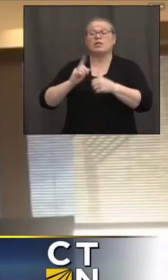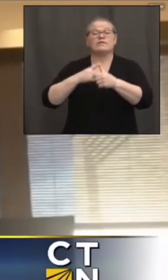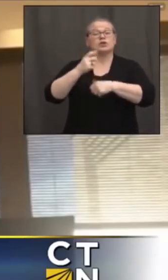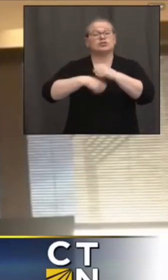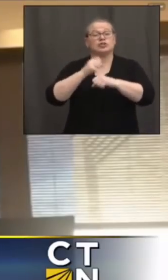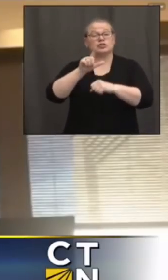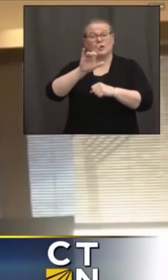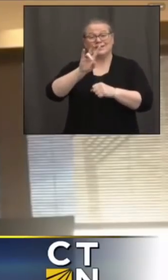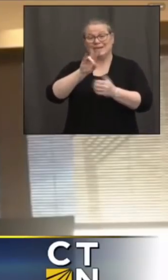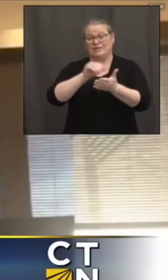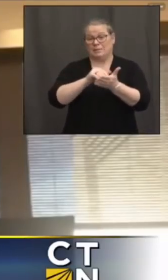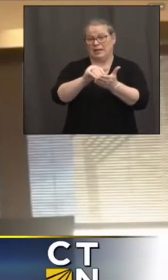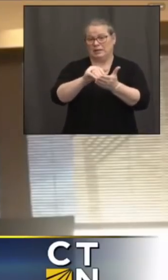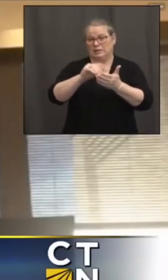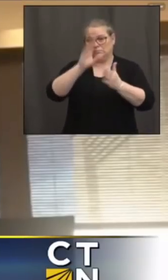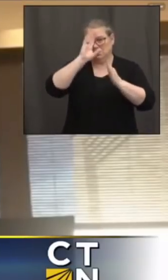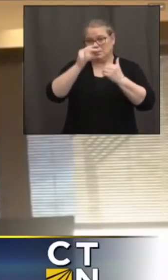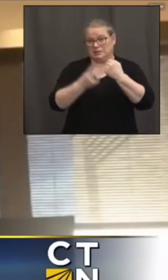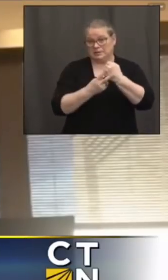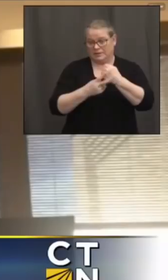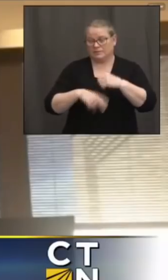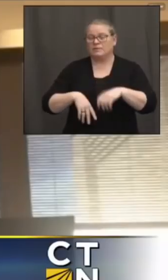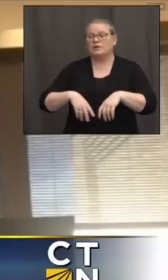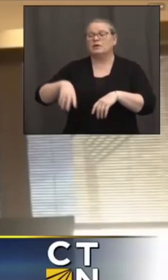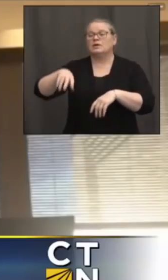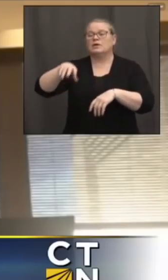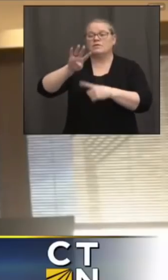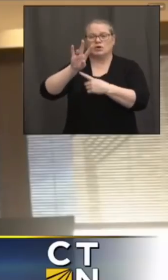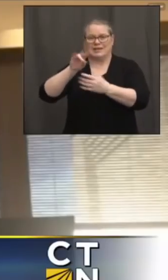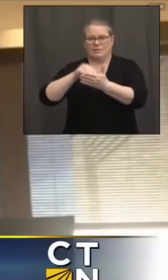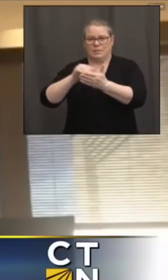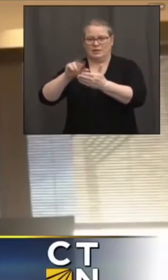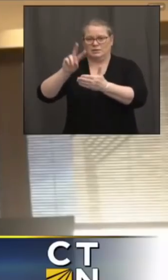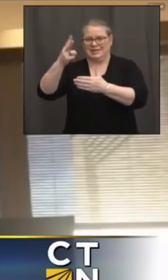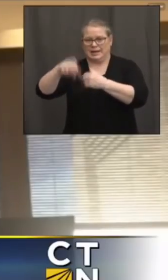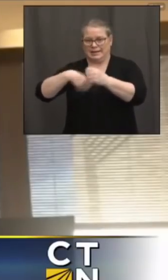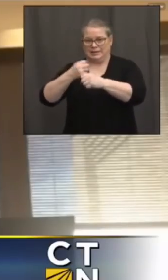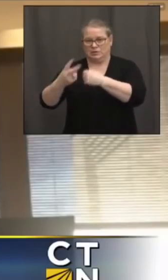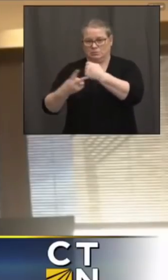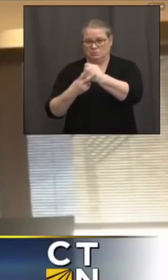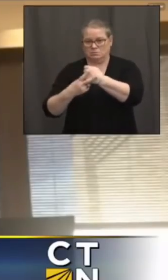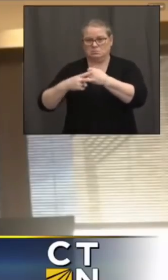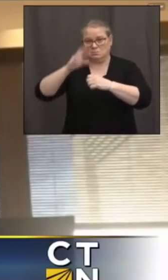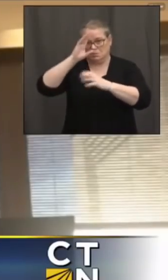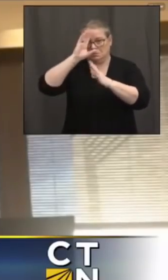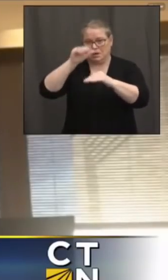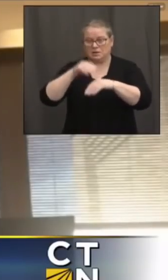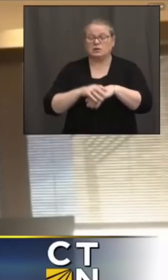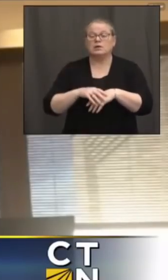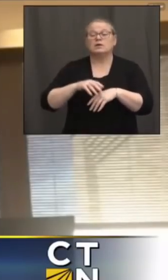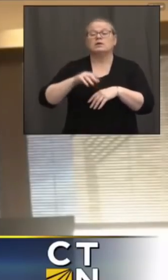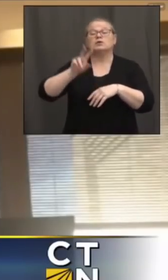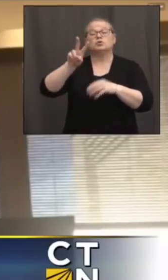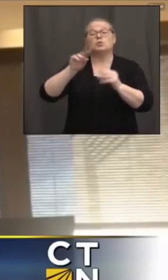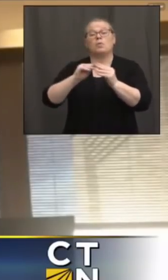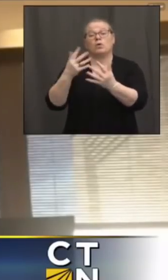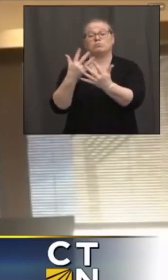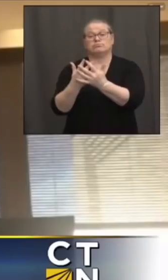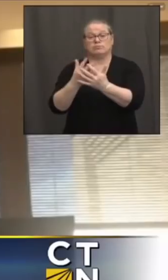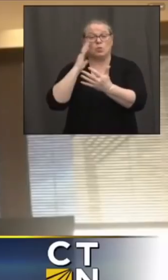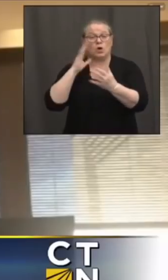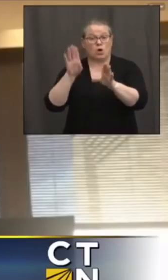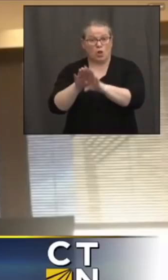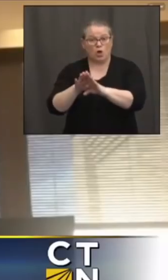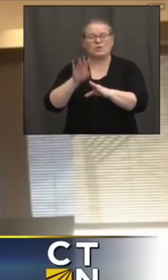year. It reflects the closure of 3 facilities. The next scheduled facility will be announced closer to January of